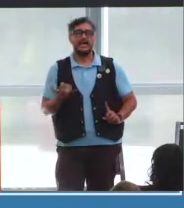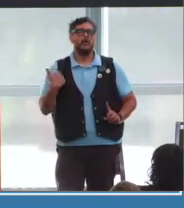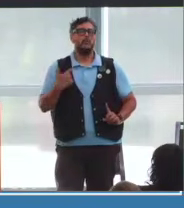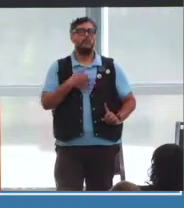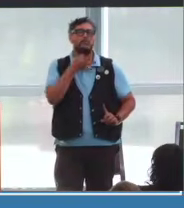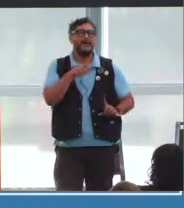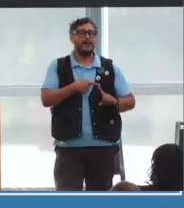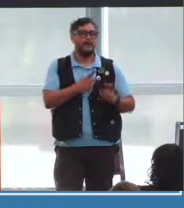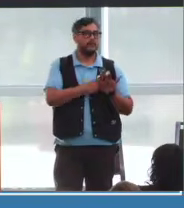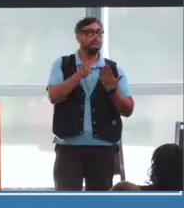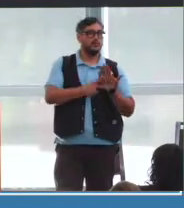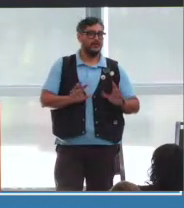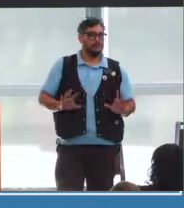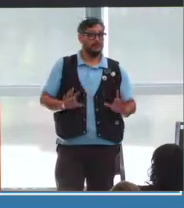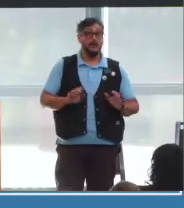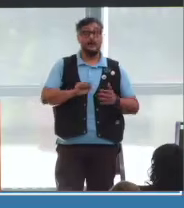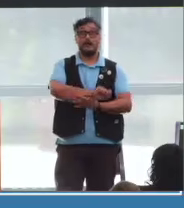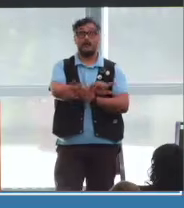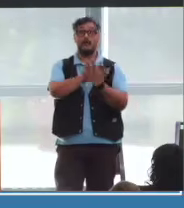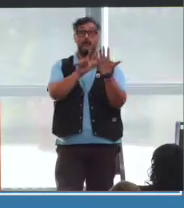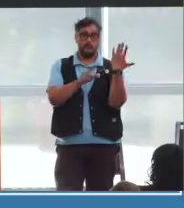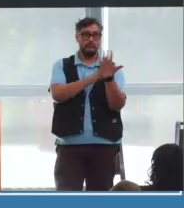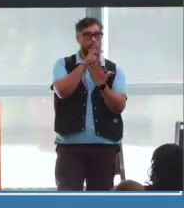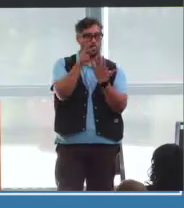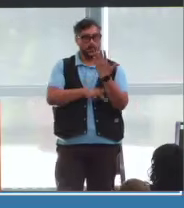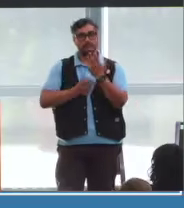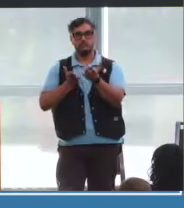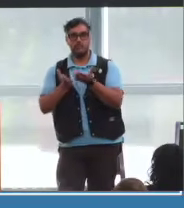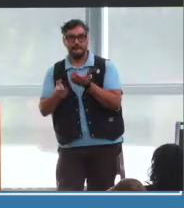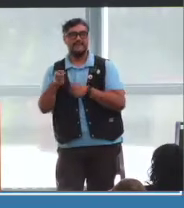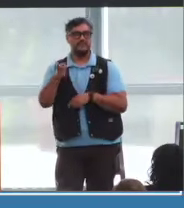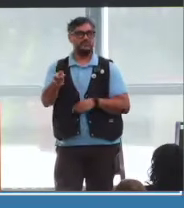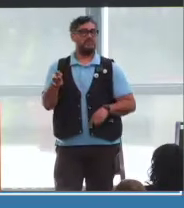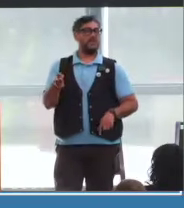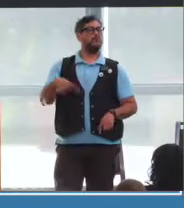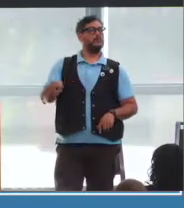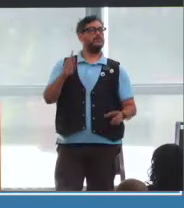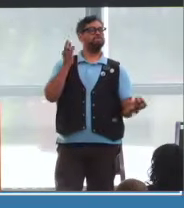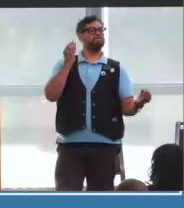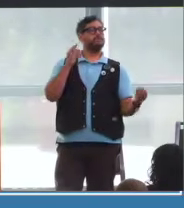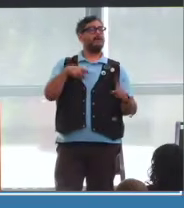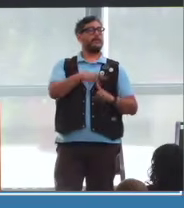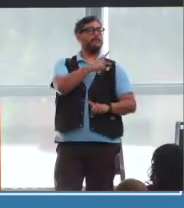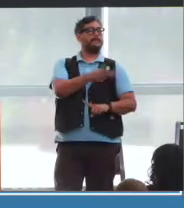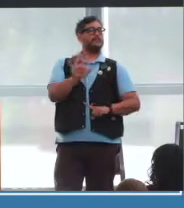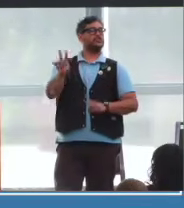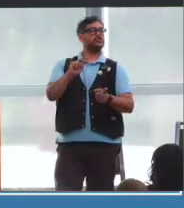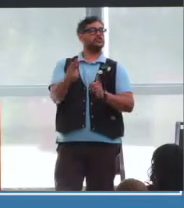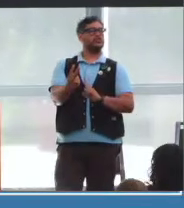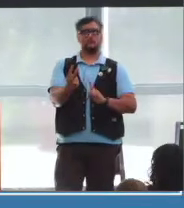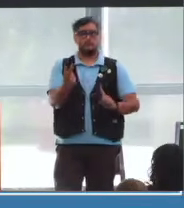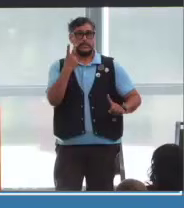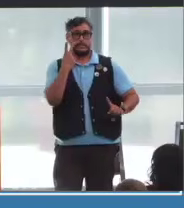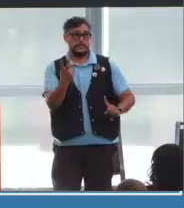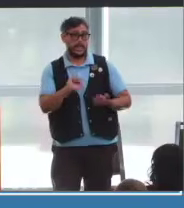our programs. All of our programs and services are done with the patient in mind. We really want to get an idea of the impact